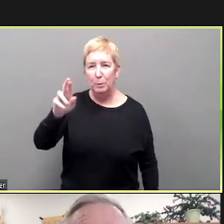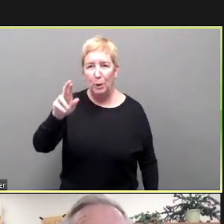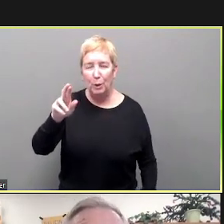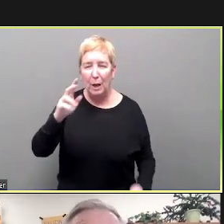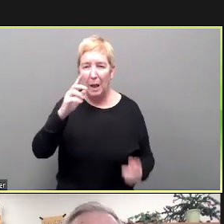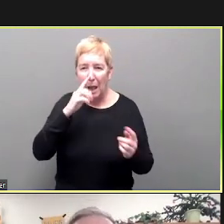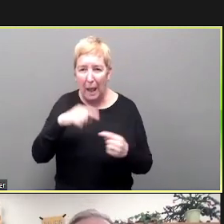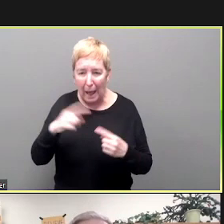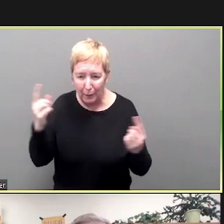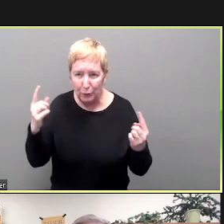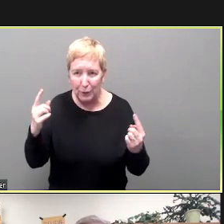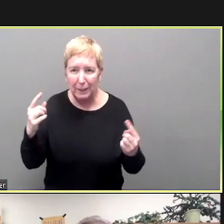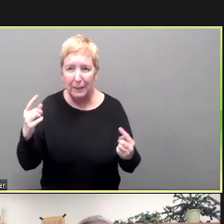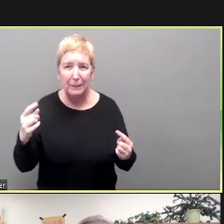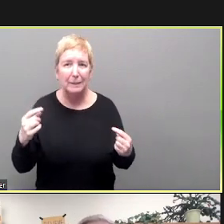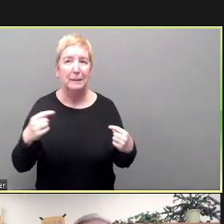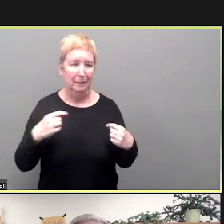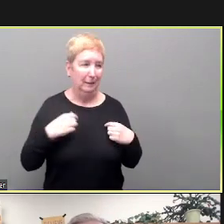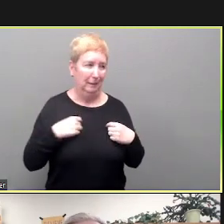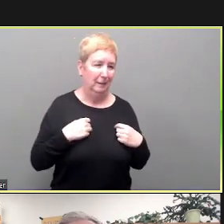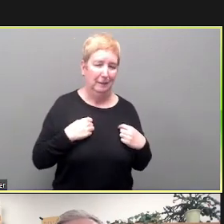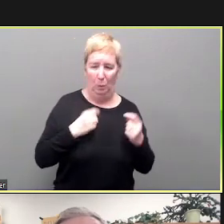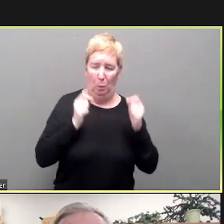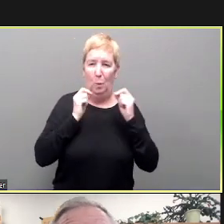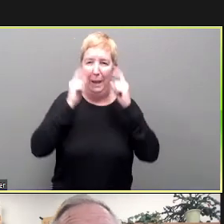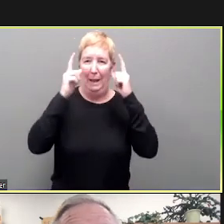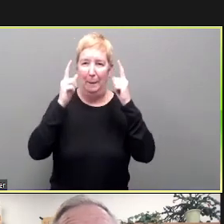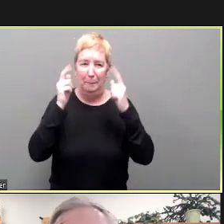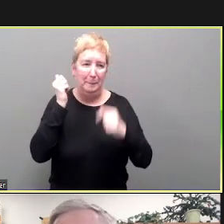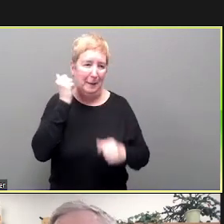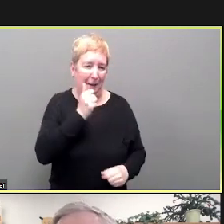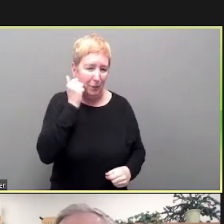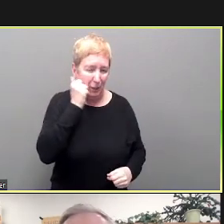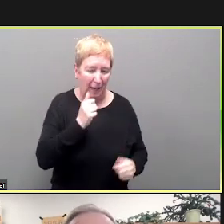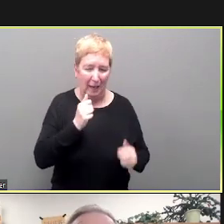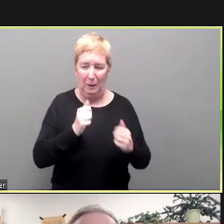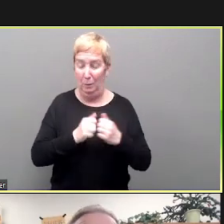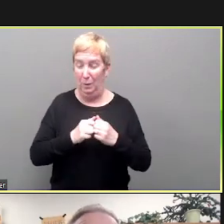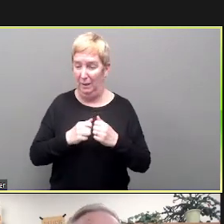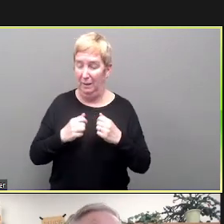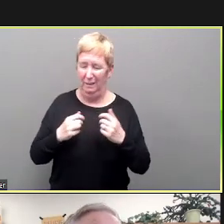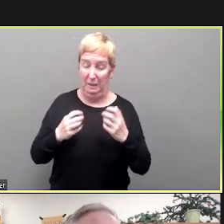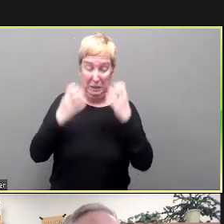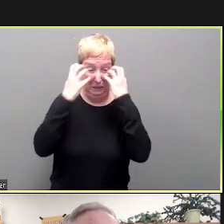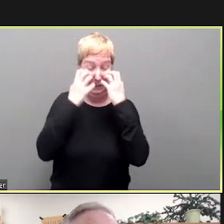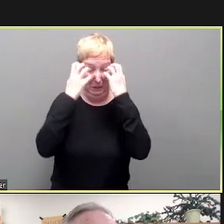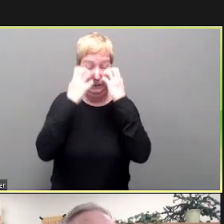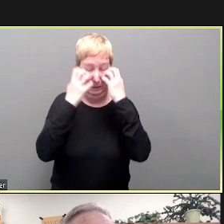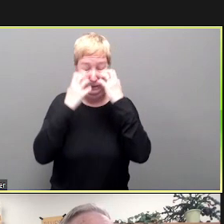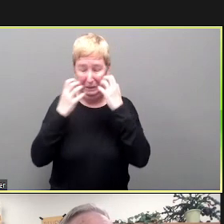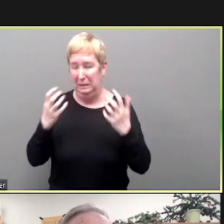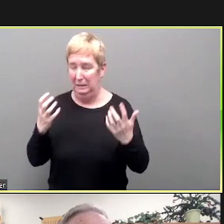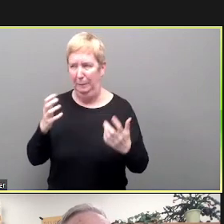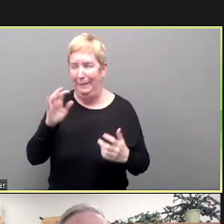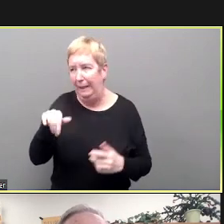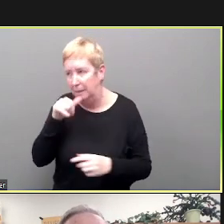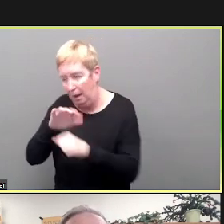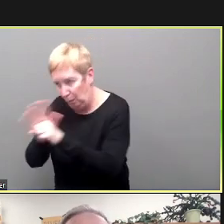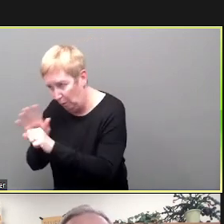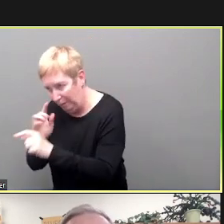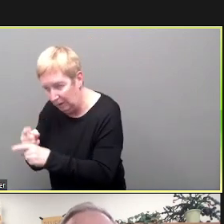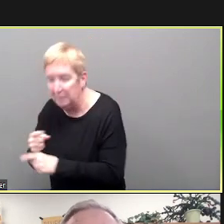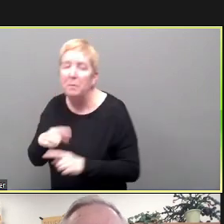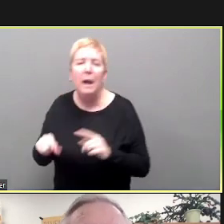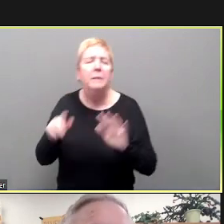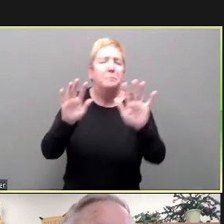up every morning probably now with itchy eyes, which is not a characteristic symptom of coronavirus. But if